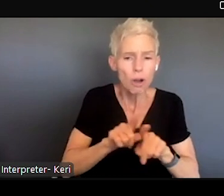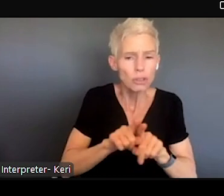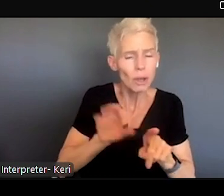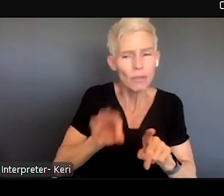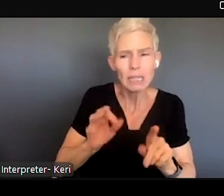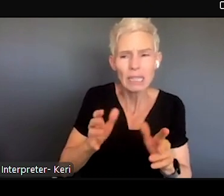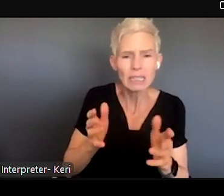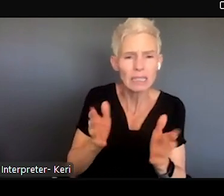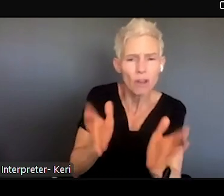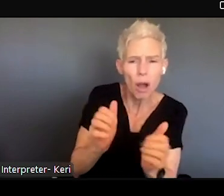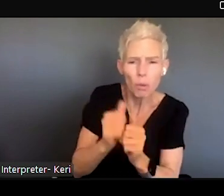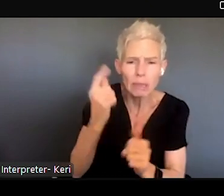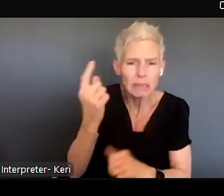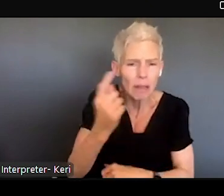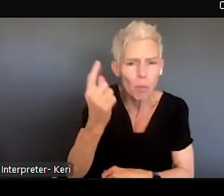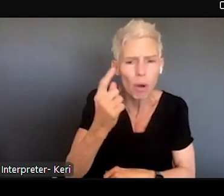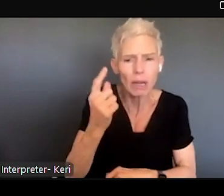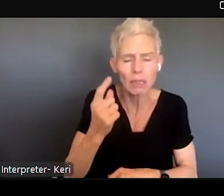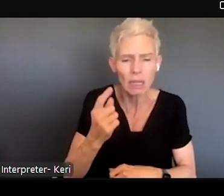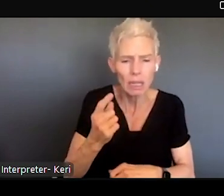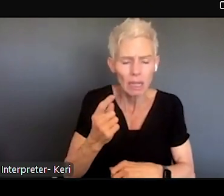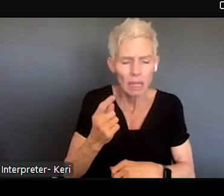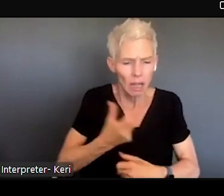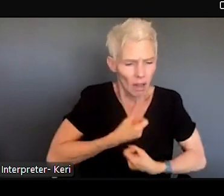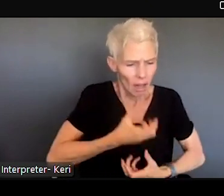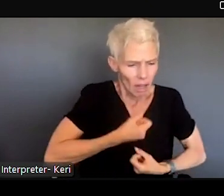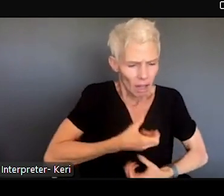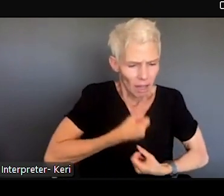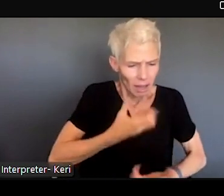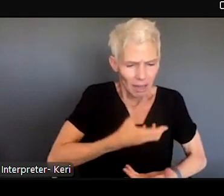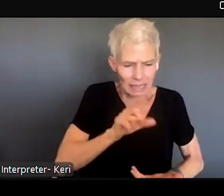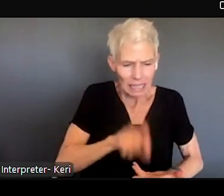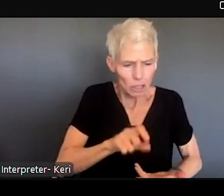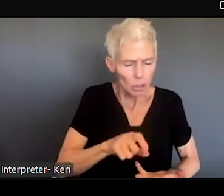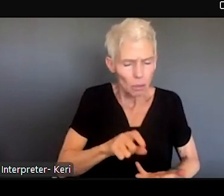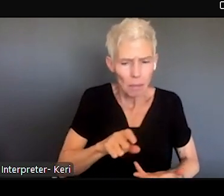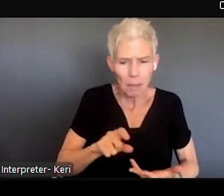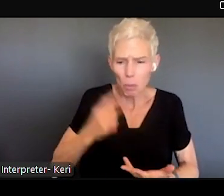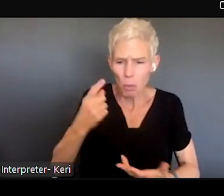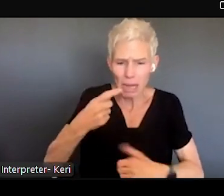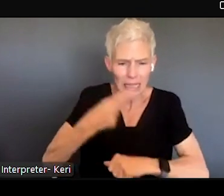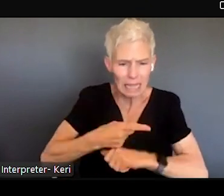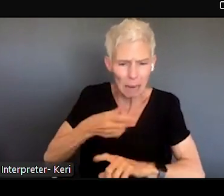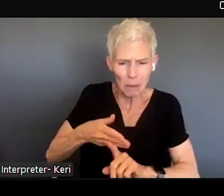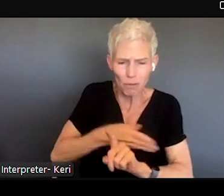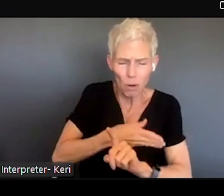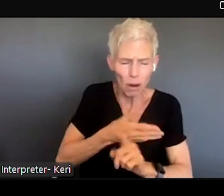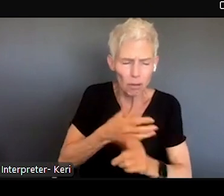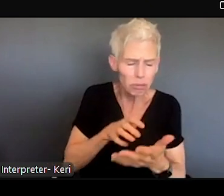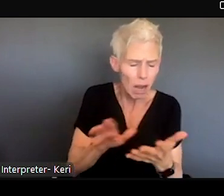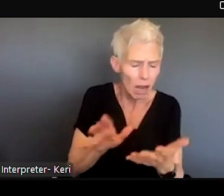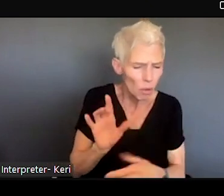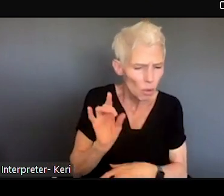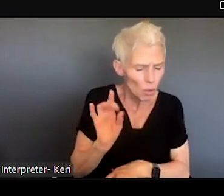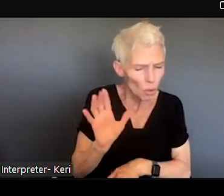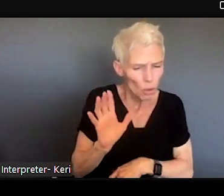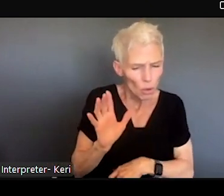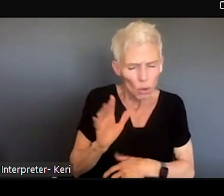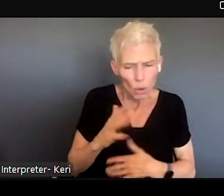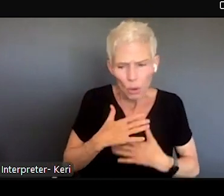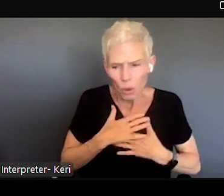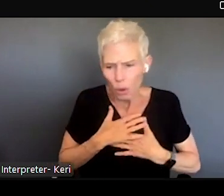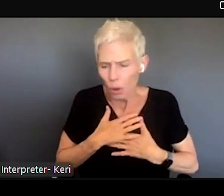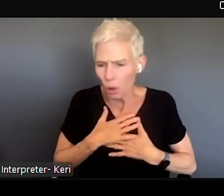to someone, if we need to kind of debrief from maybe a rough day the day before, when we walk into a situation that kind of